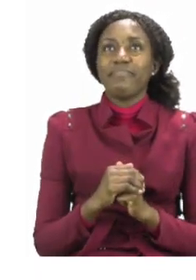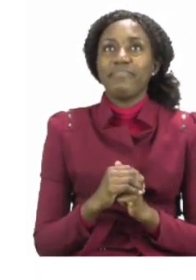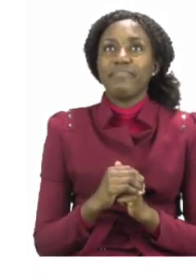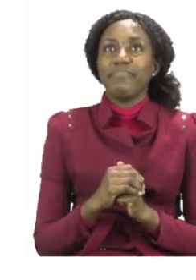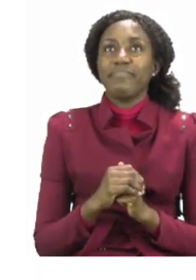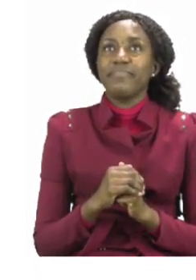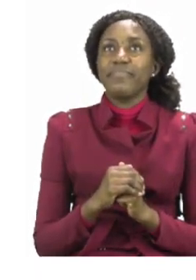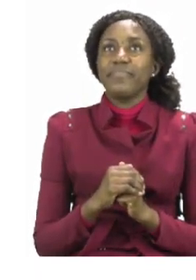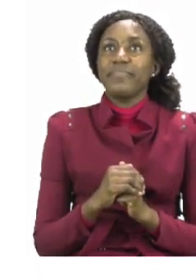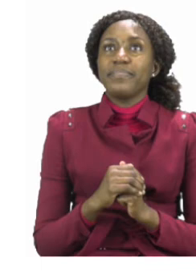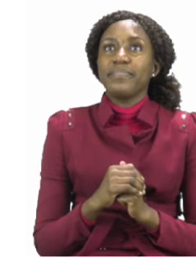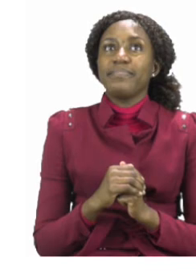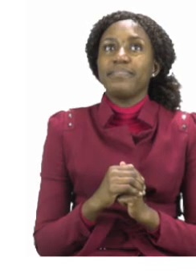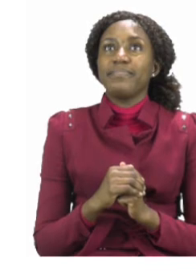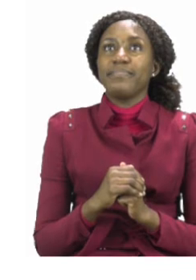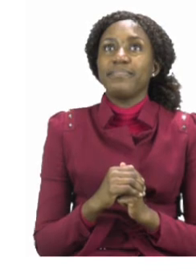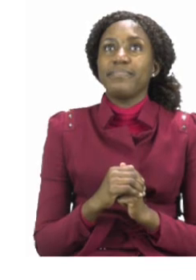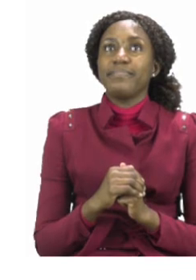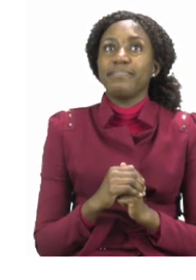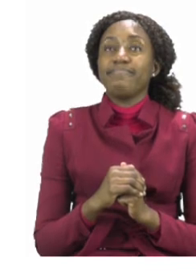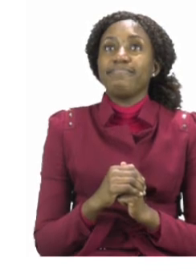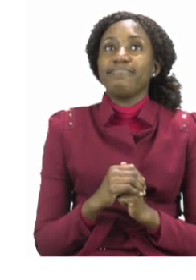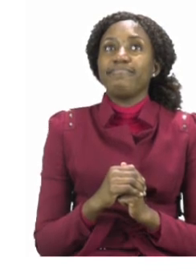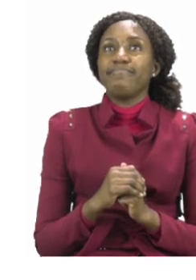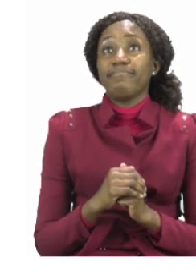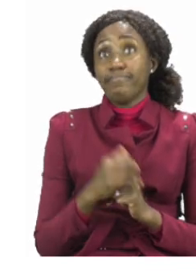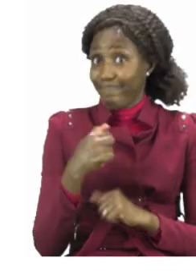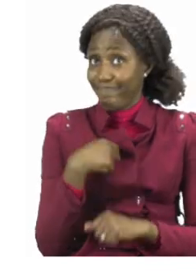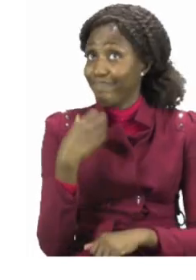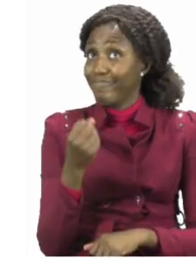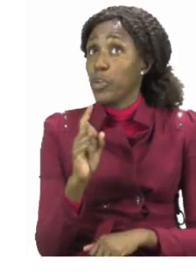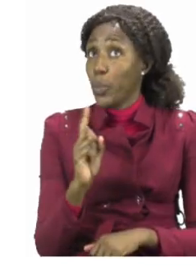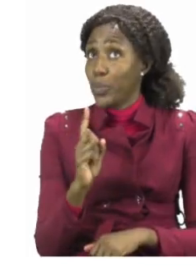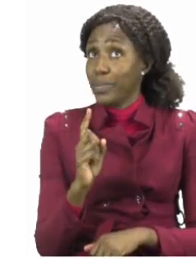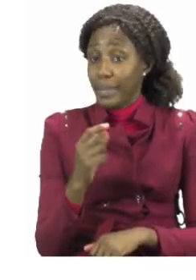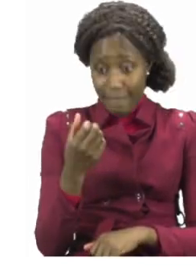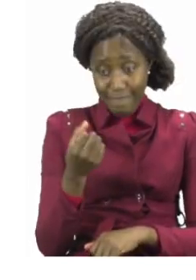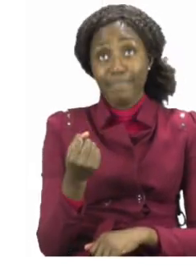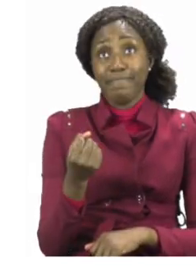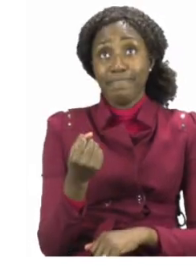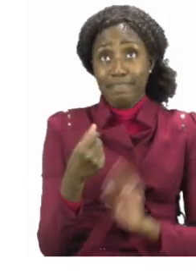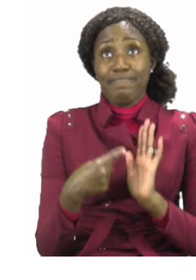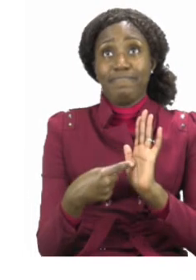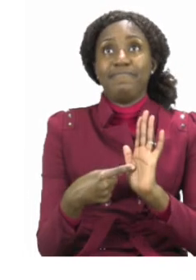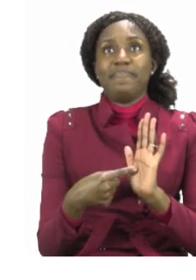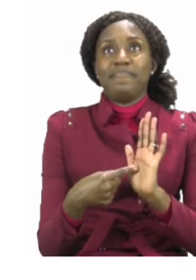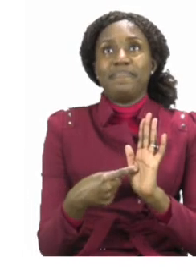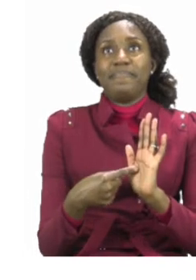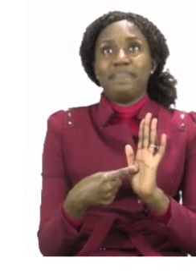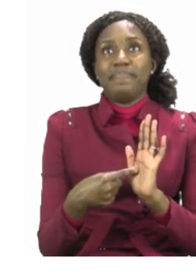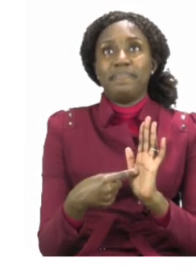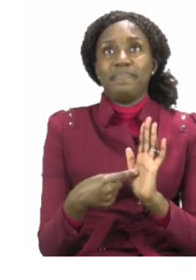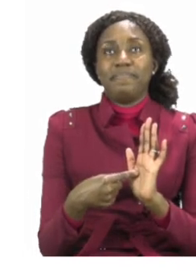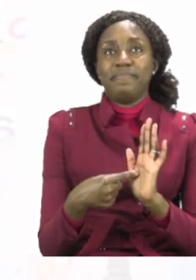good. Now, the resources that I have found are, I